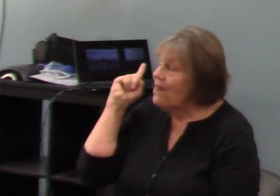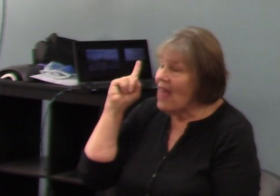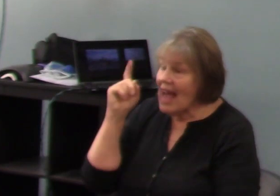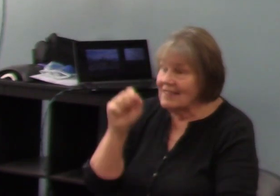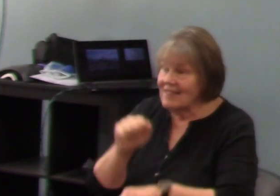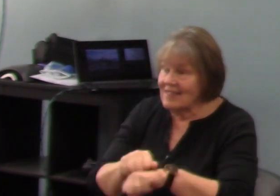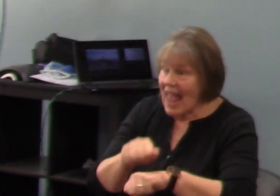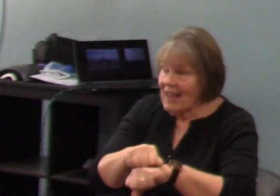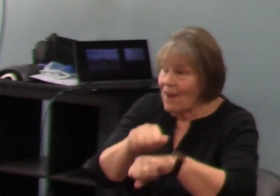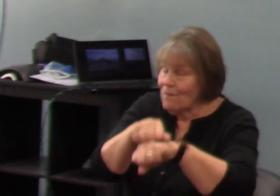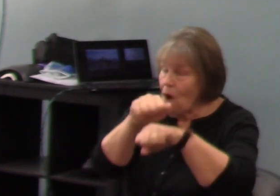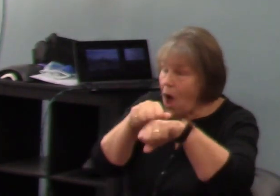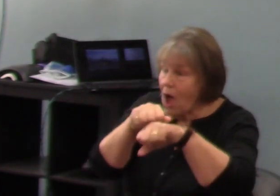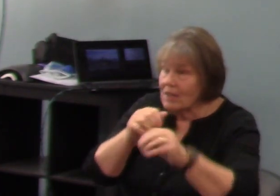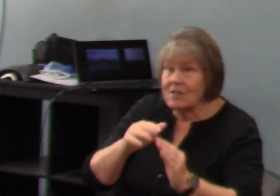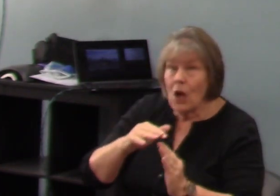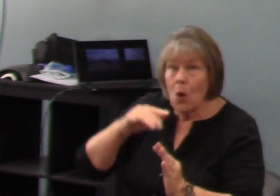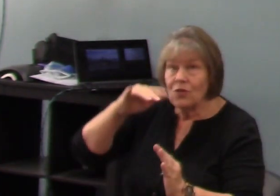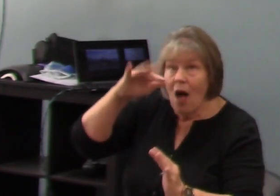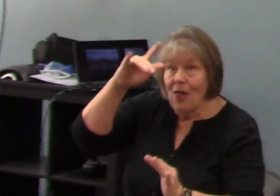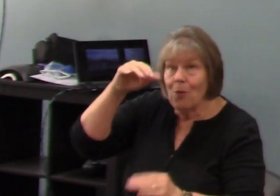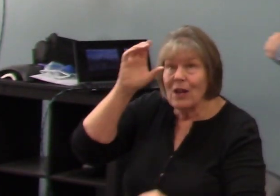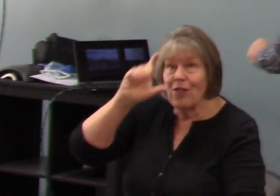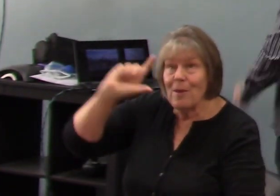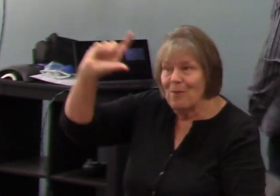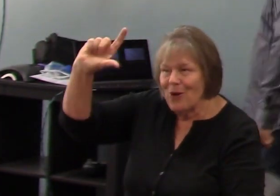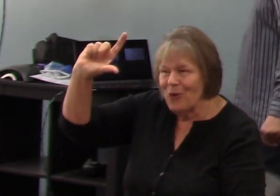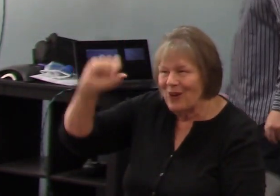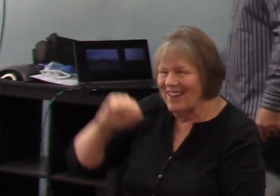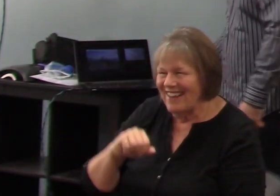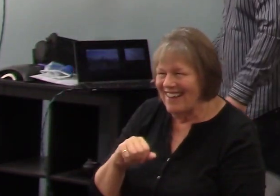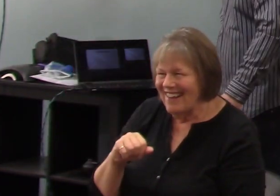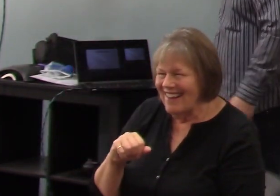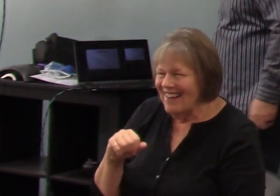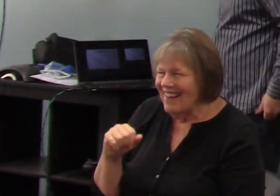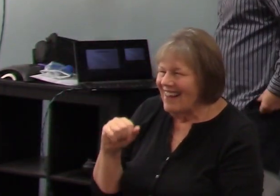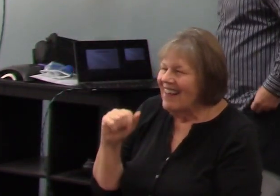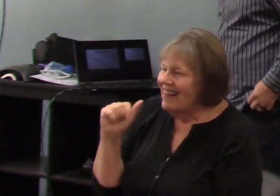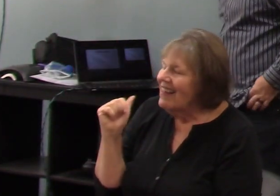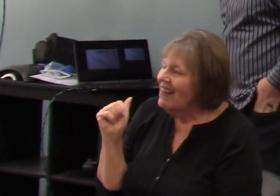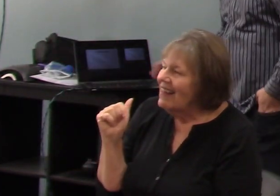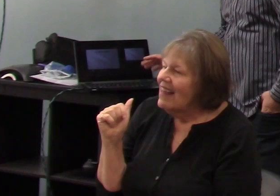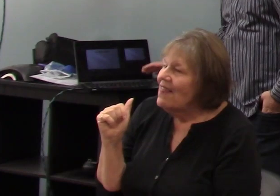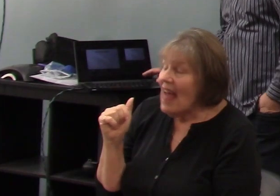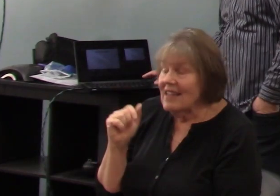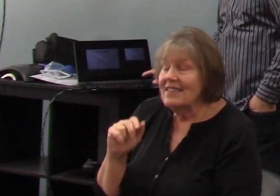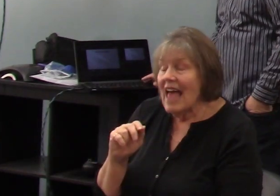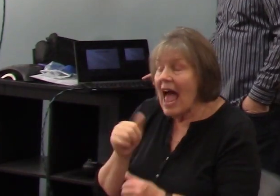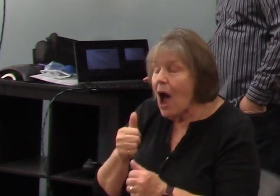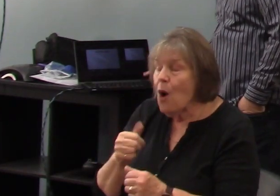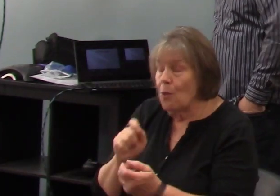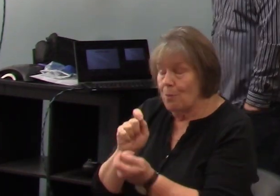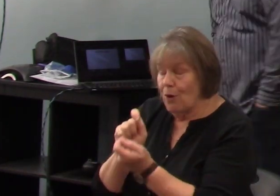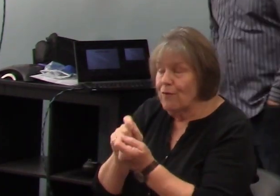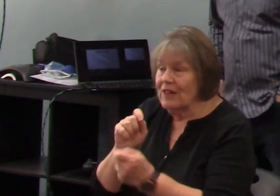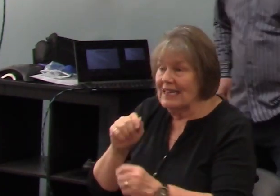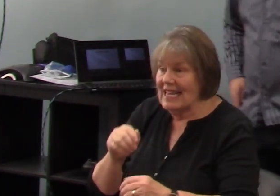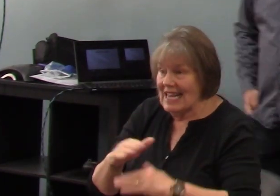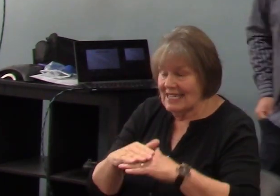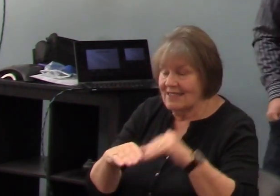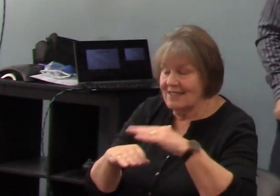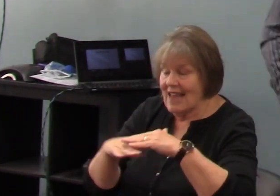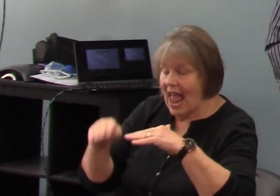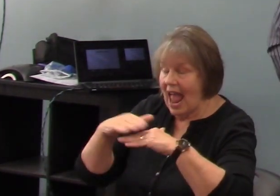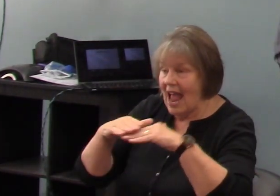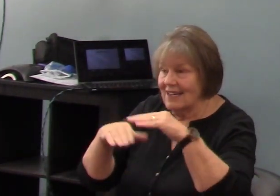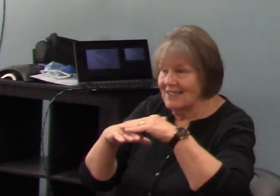And again, that is not an exaggeration on just how finely balanced this stuff is. As we get in there today, I want to talk a little bit more about some math. I'm